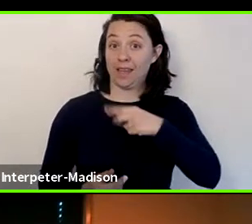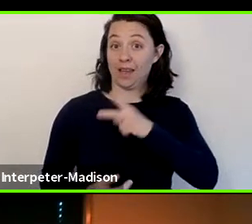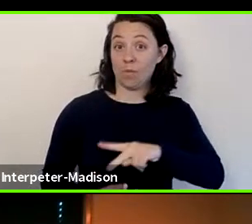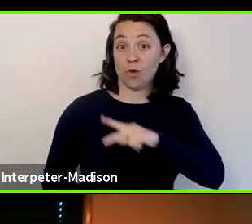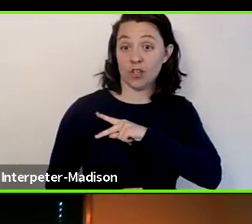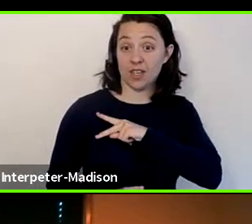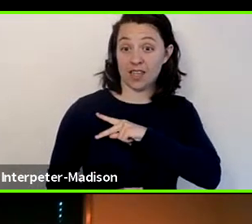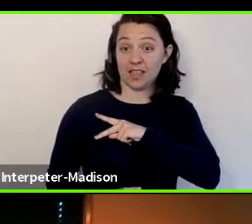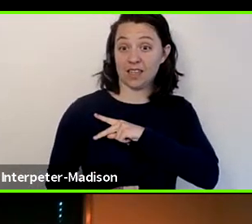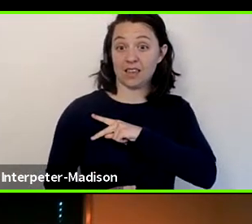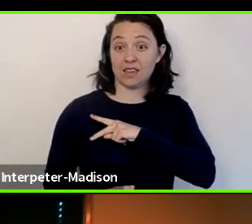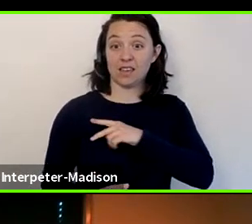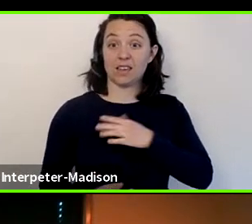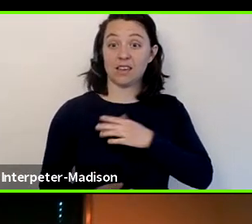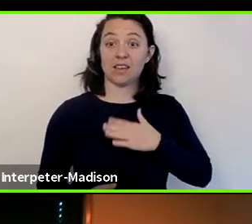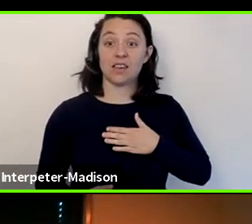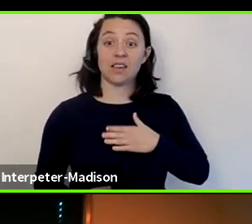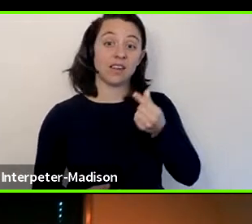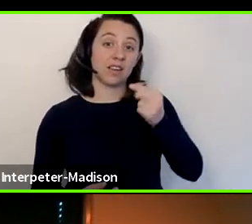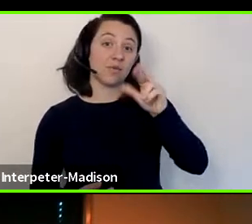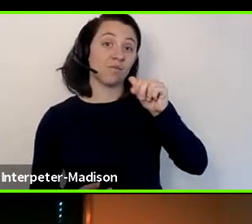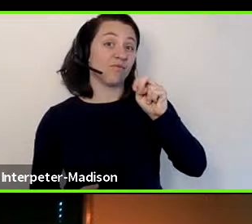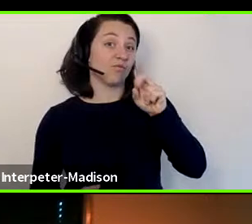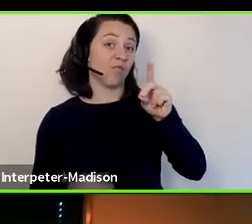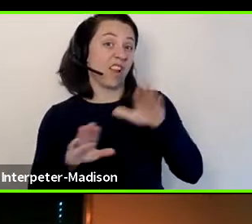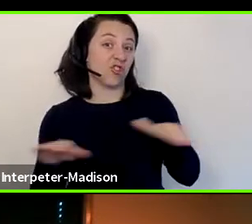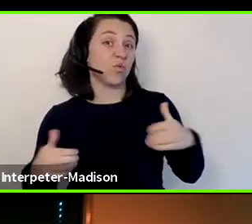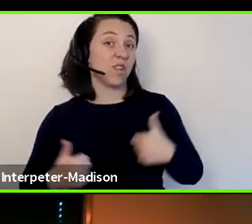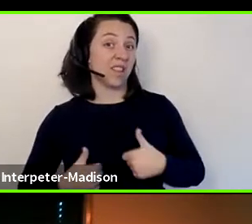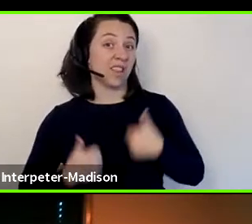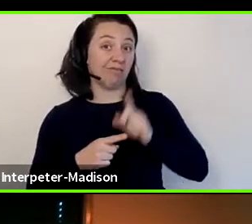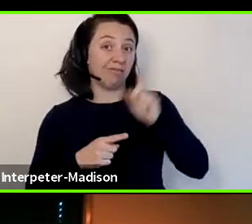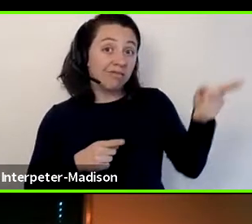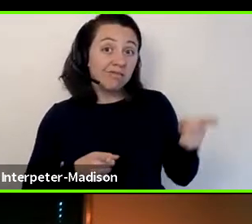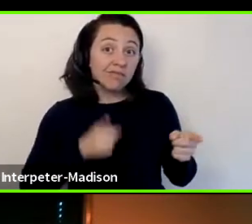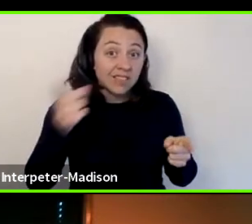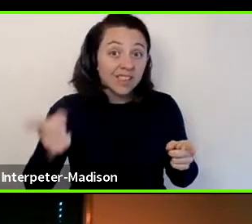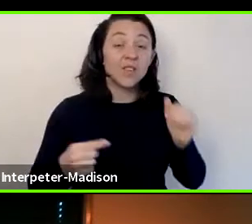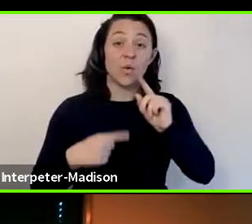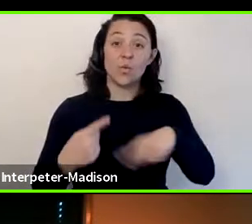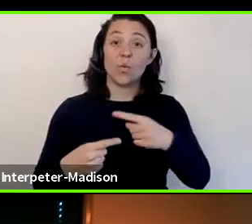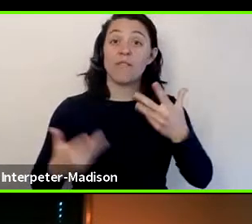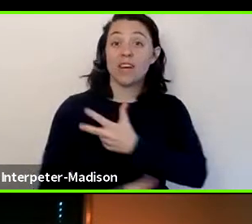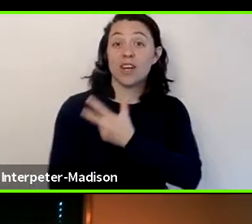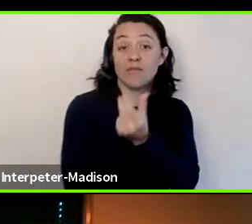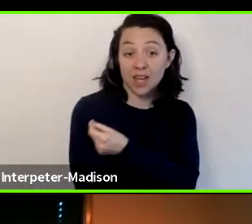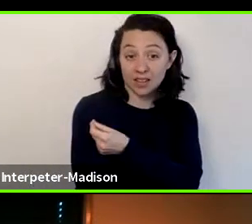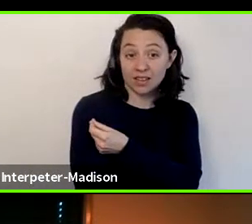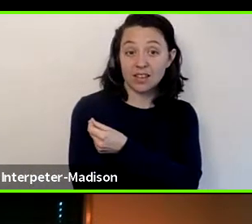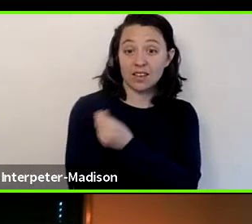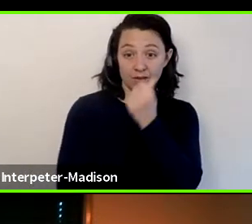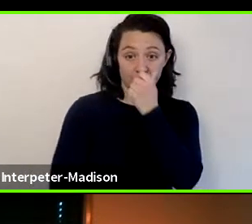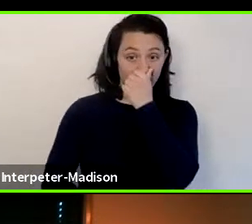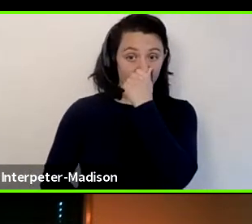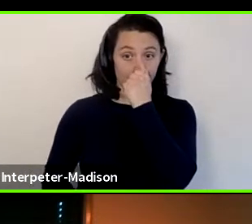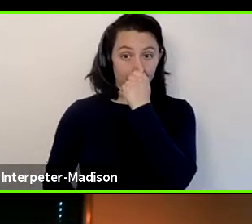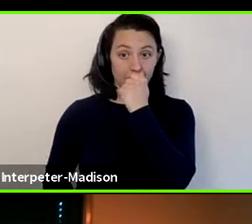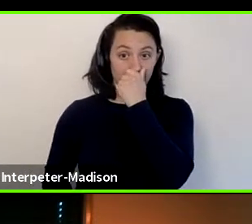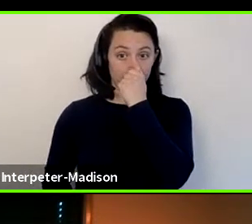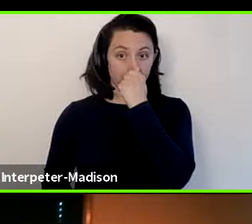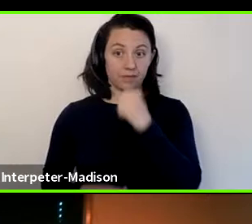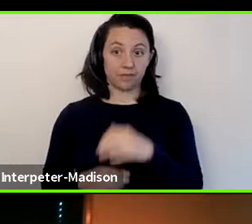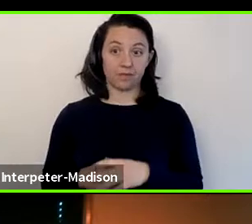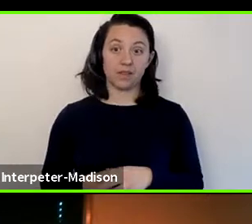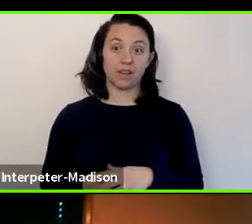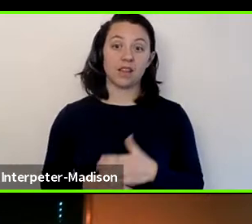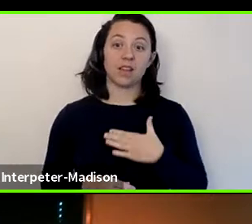my grandchildren live farther away. So as soon as I was fully vaccinated, my oldest grandson and his wife flew in, and I